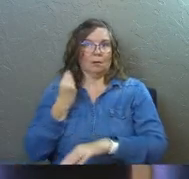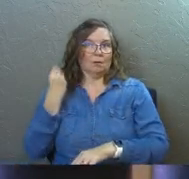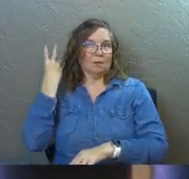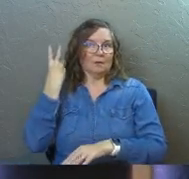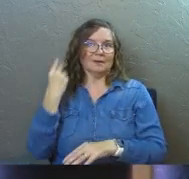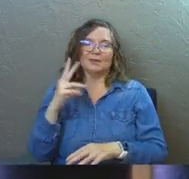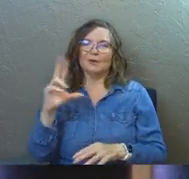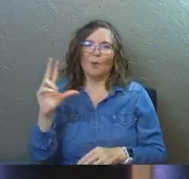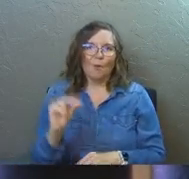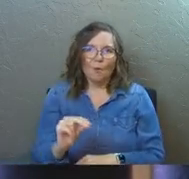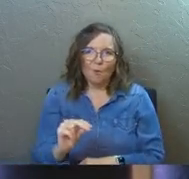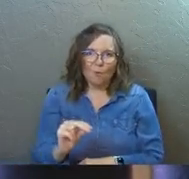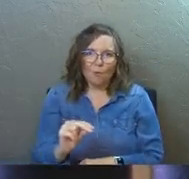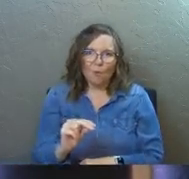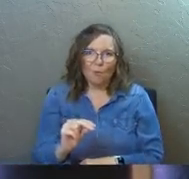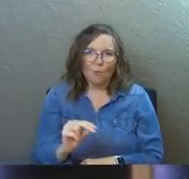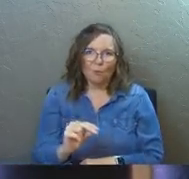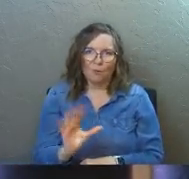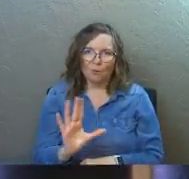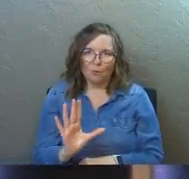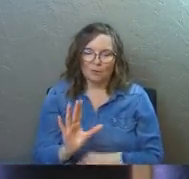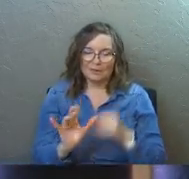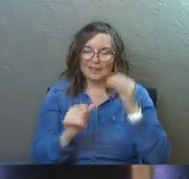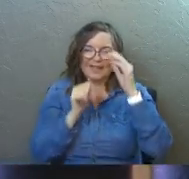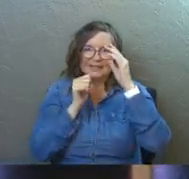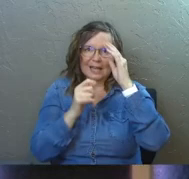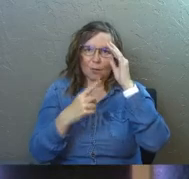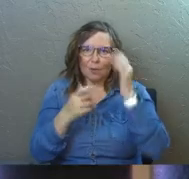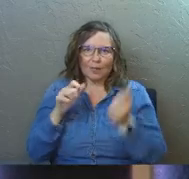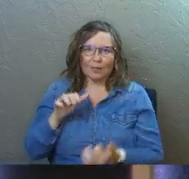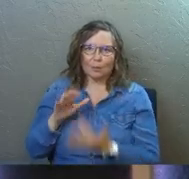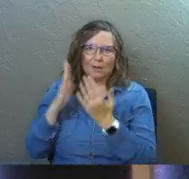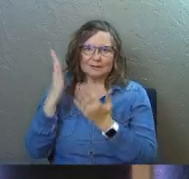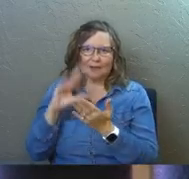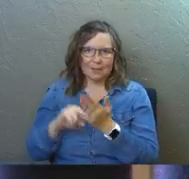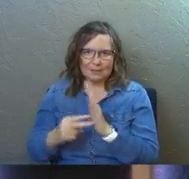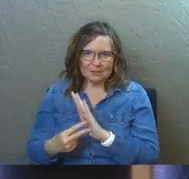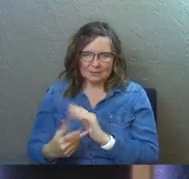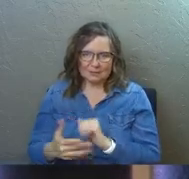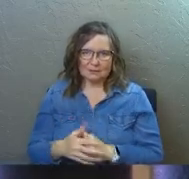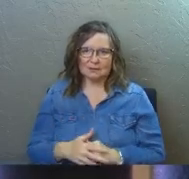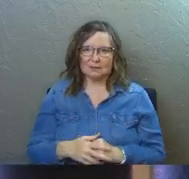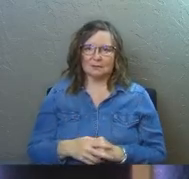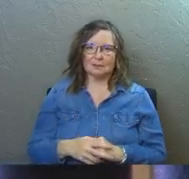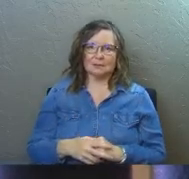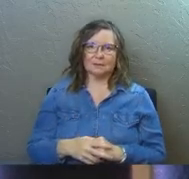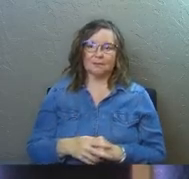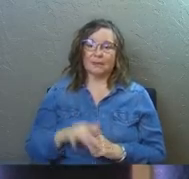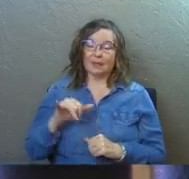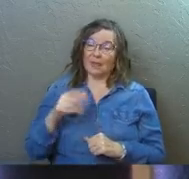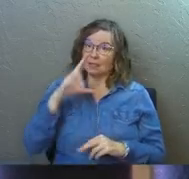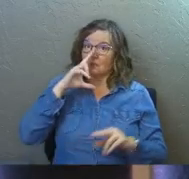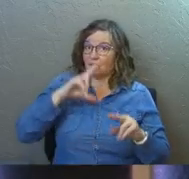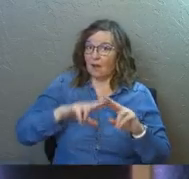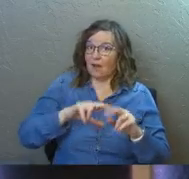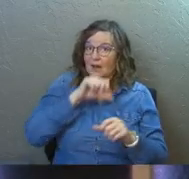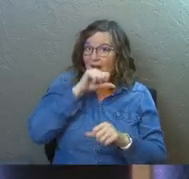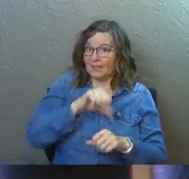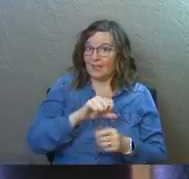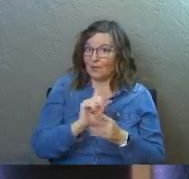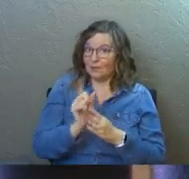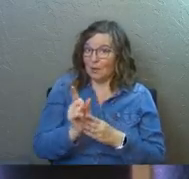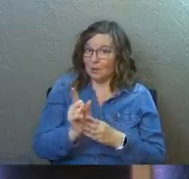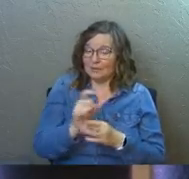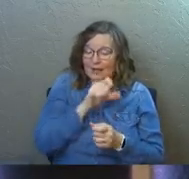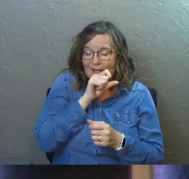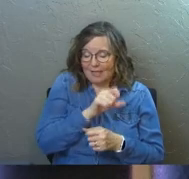neck? The answer is no. That's not what the presence of God is. That's fun, and I love those moments,